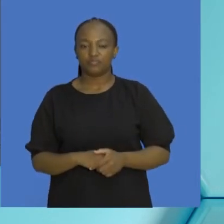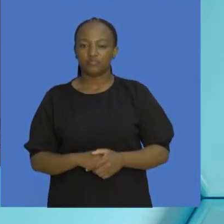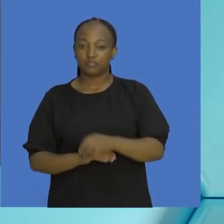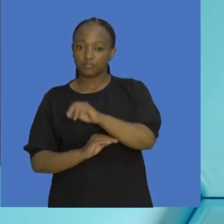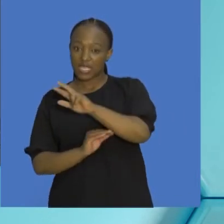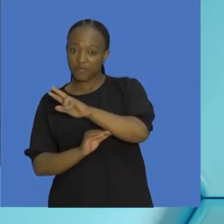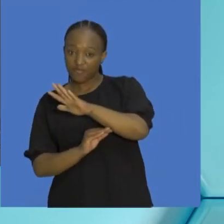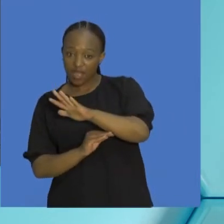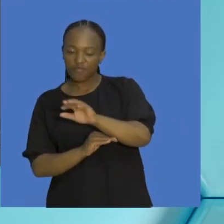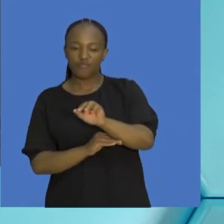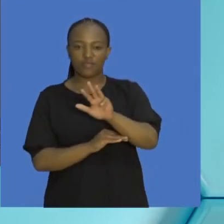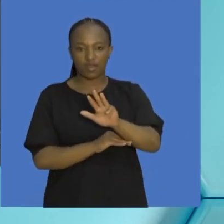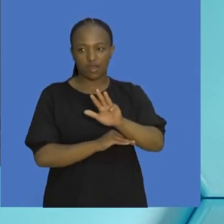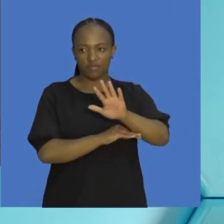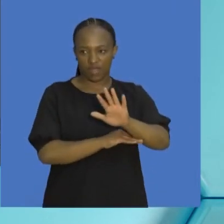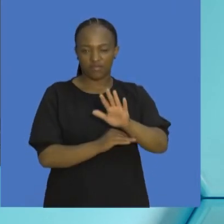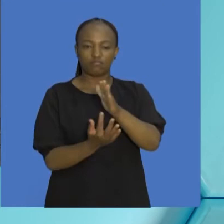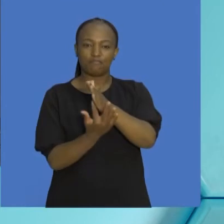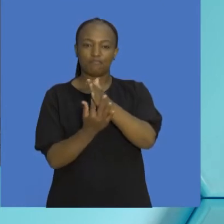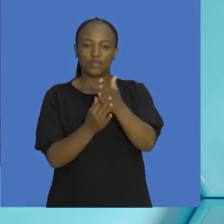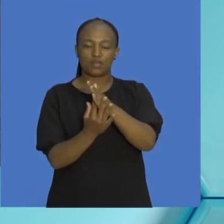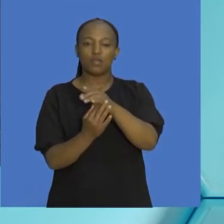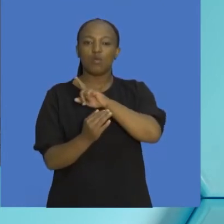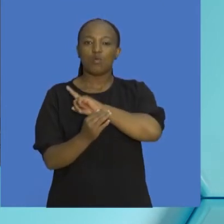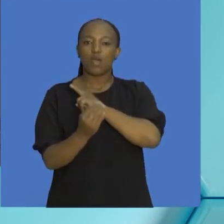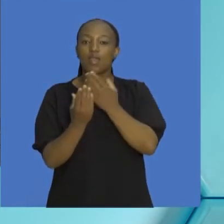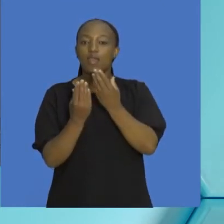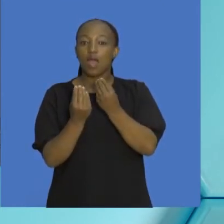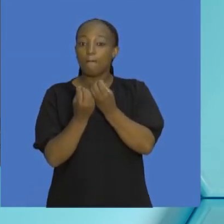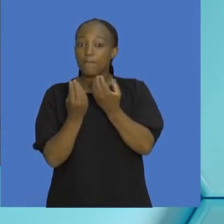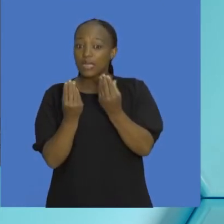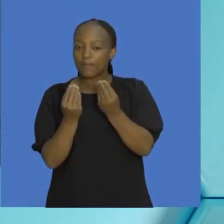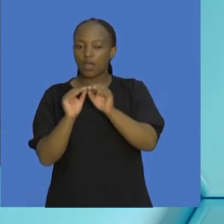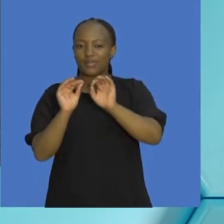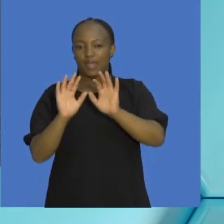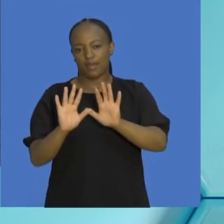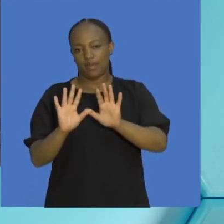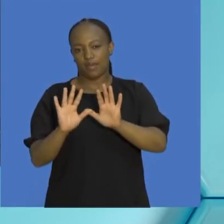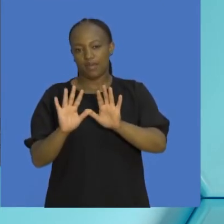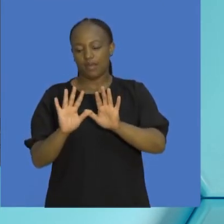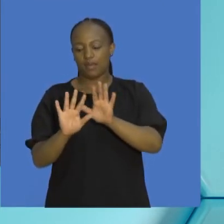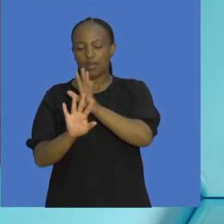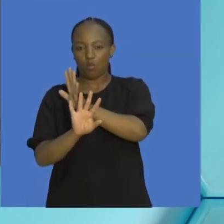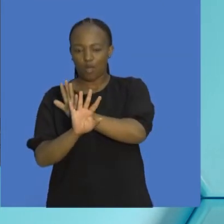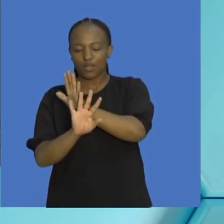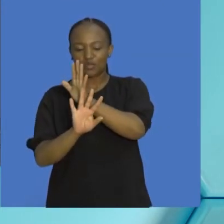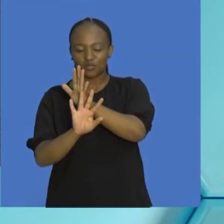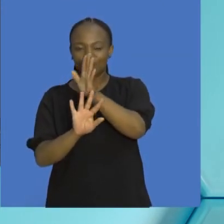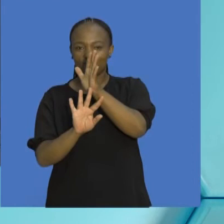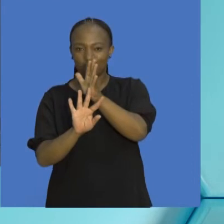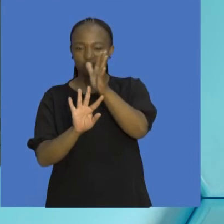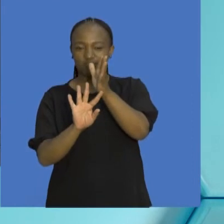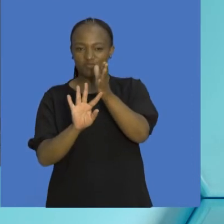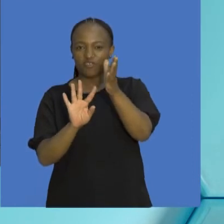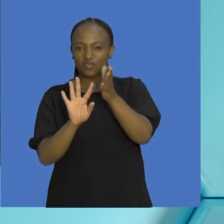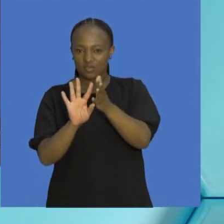It's between 85 and 95 because you have 10 set of data. Okay. Another way to look